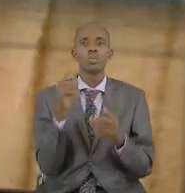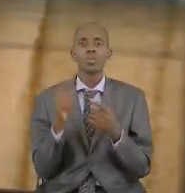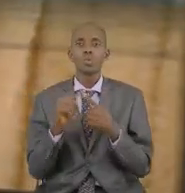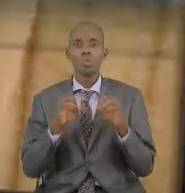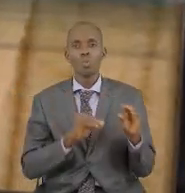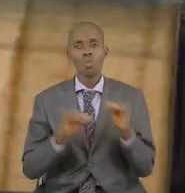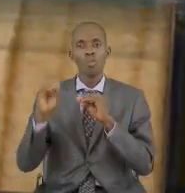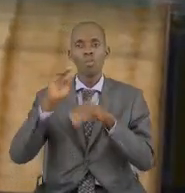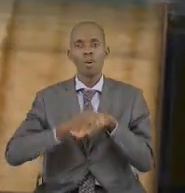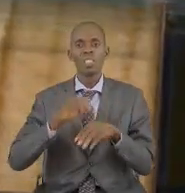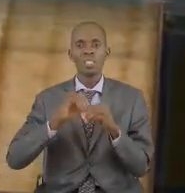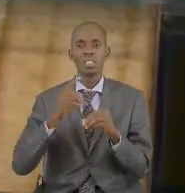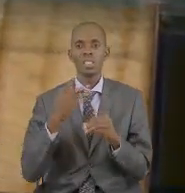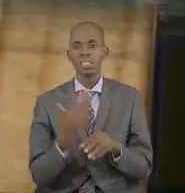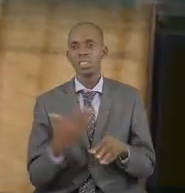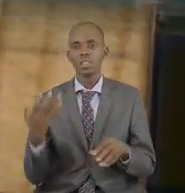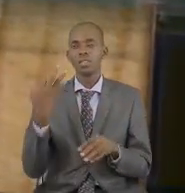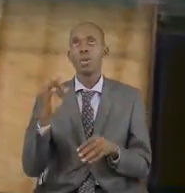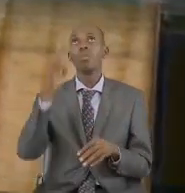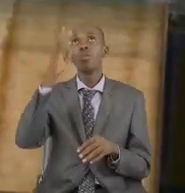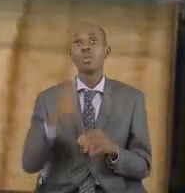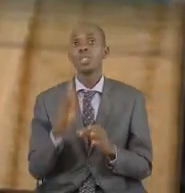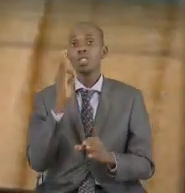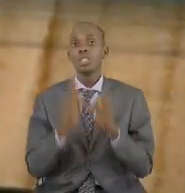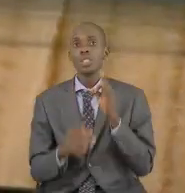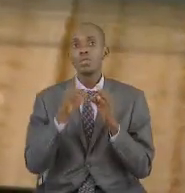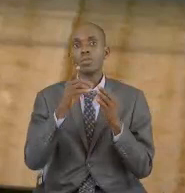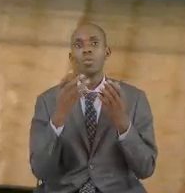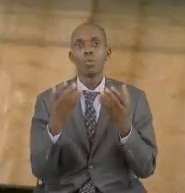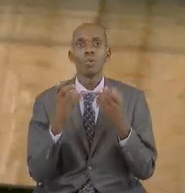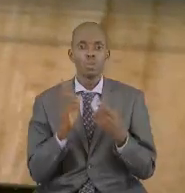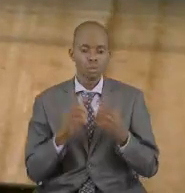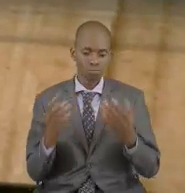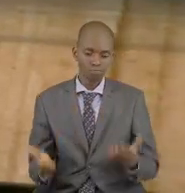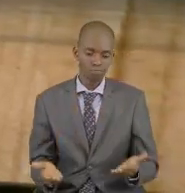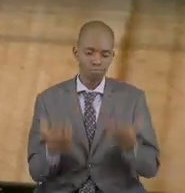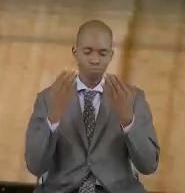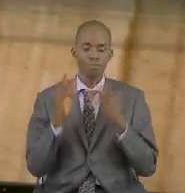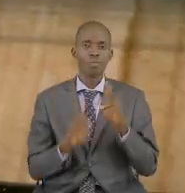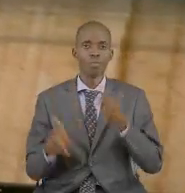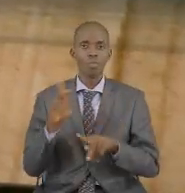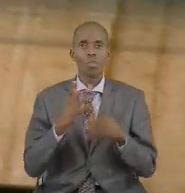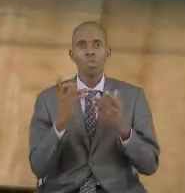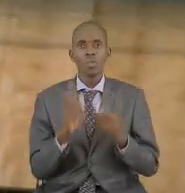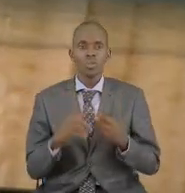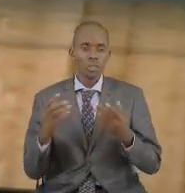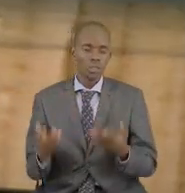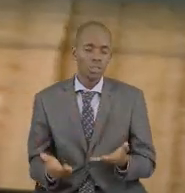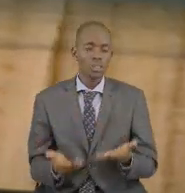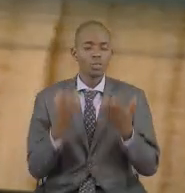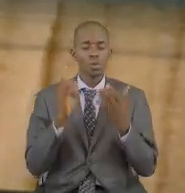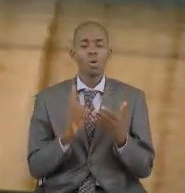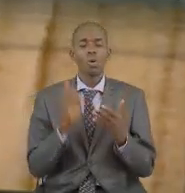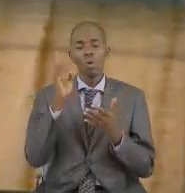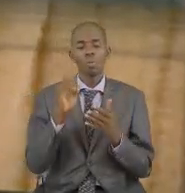the things of God. If you want to lift up people, if you want to get people saved, if you want to get